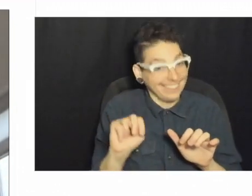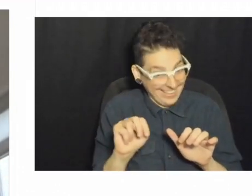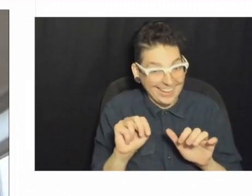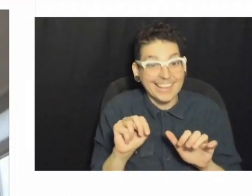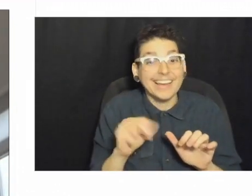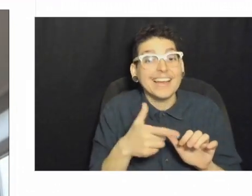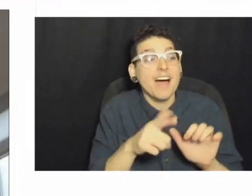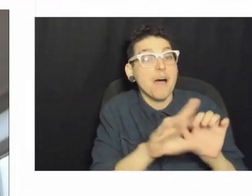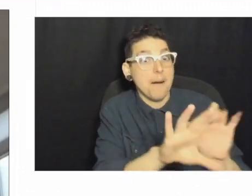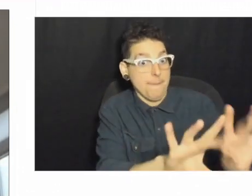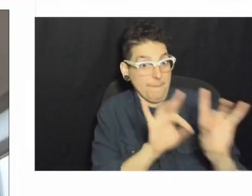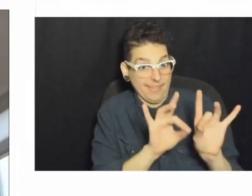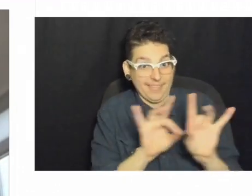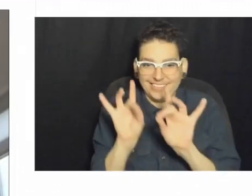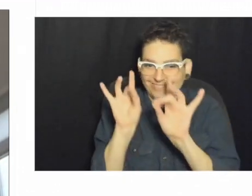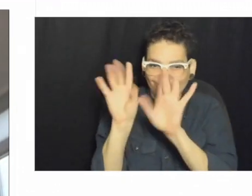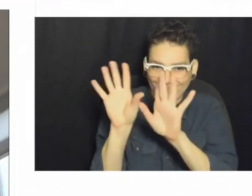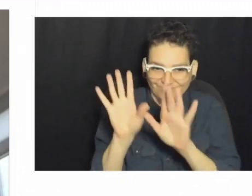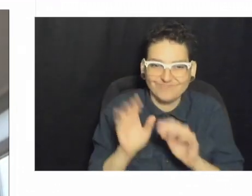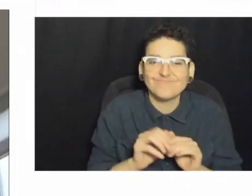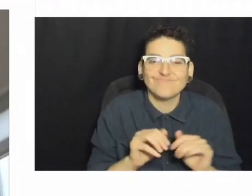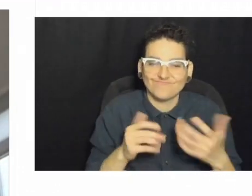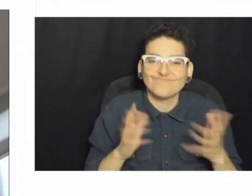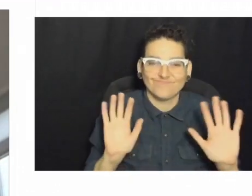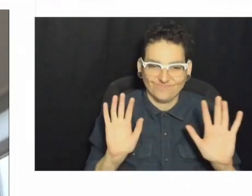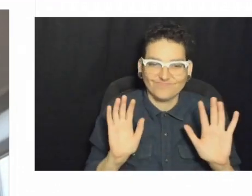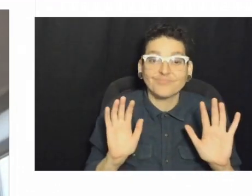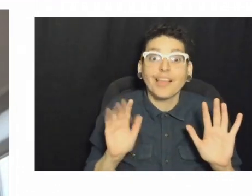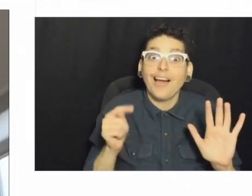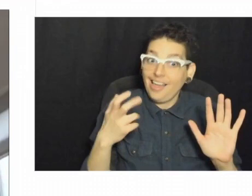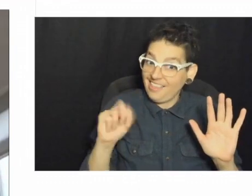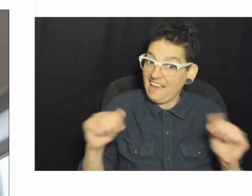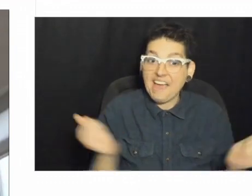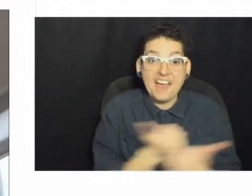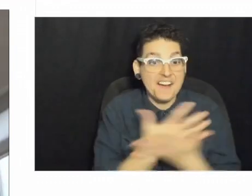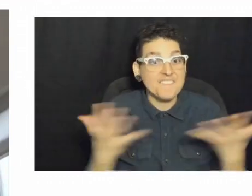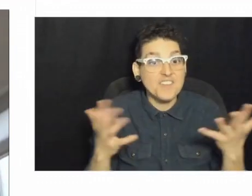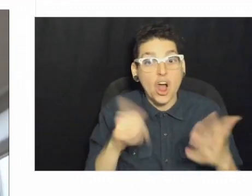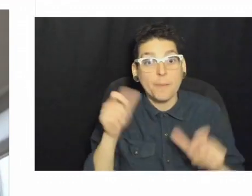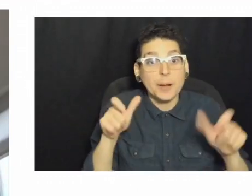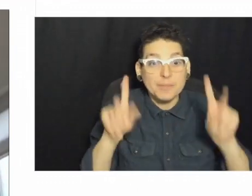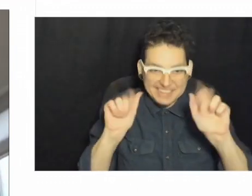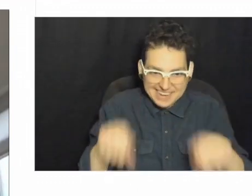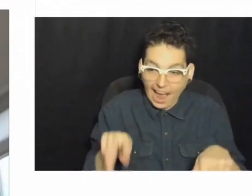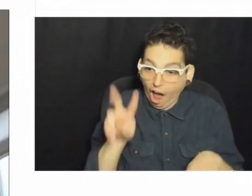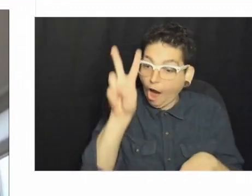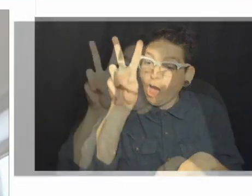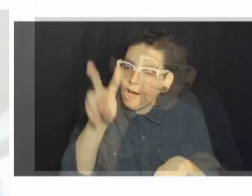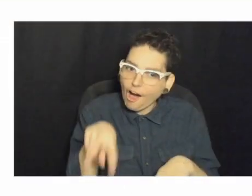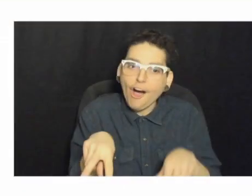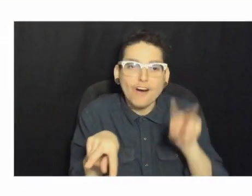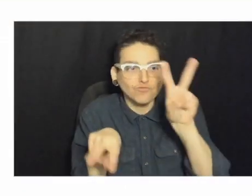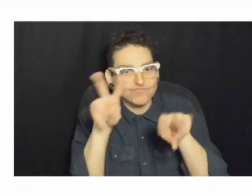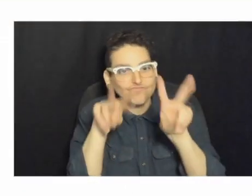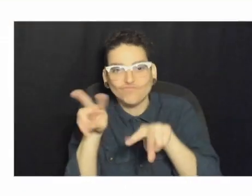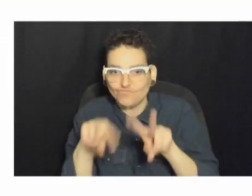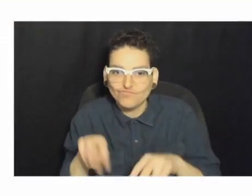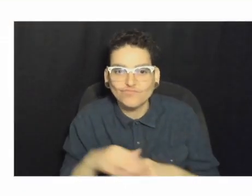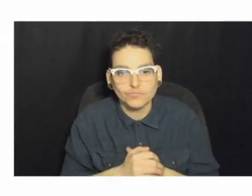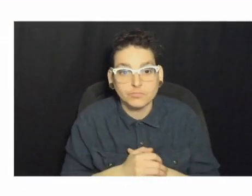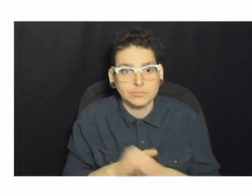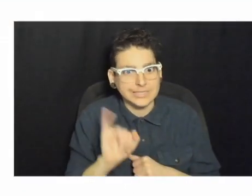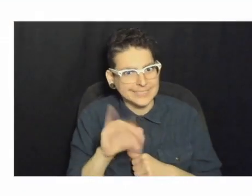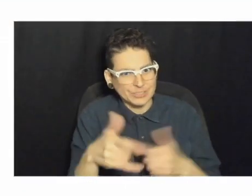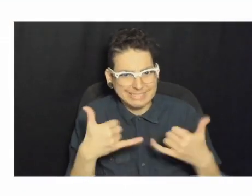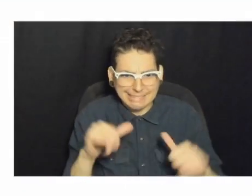so that everybody can read the content that you've put in. If you're still looking for where to get into the Miro board,